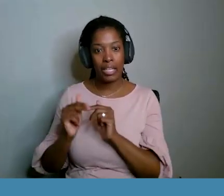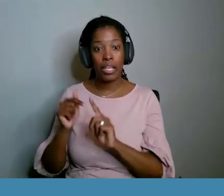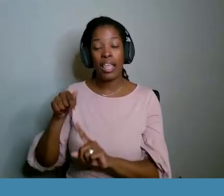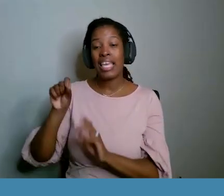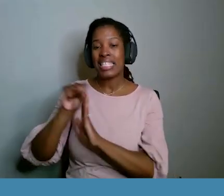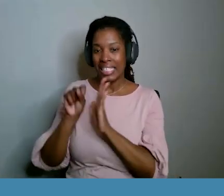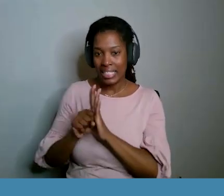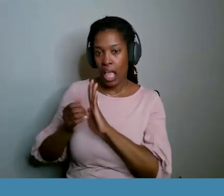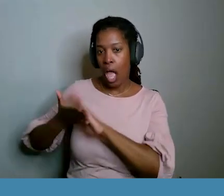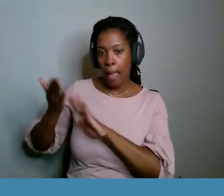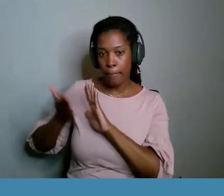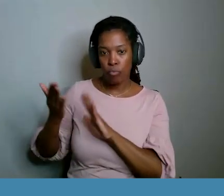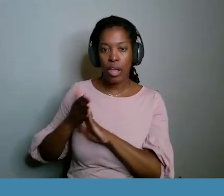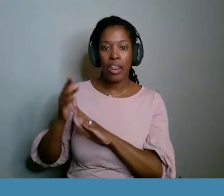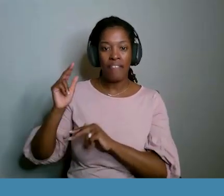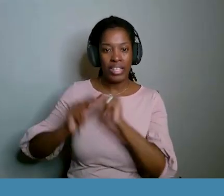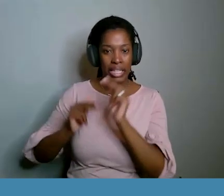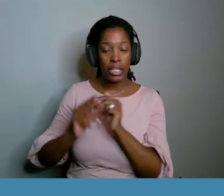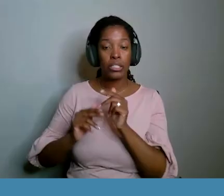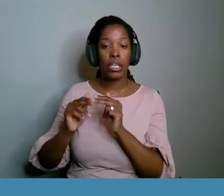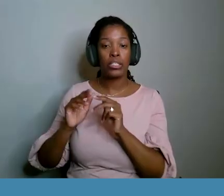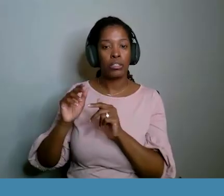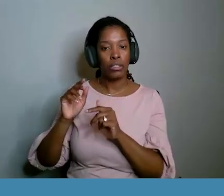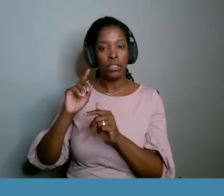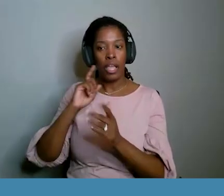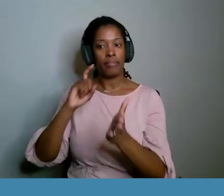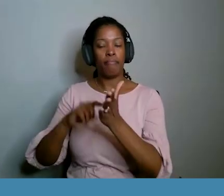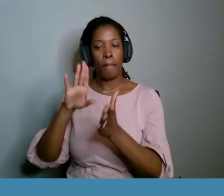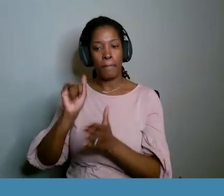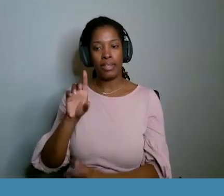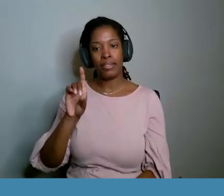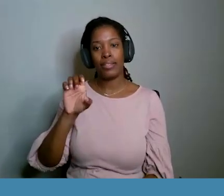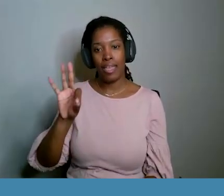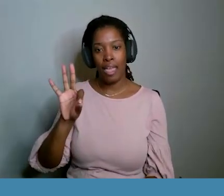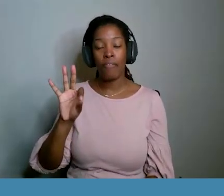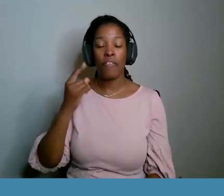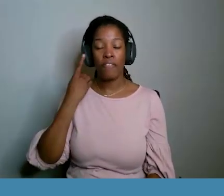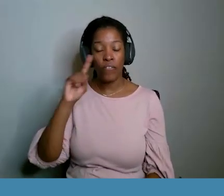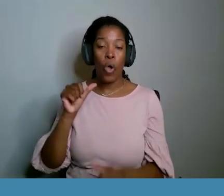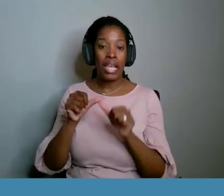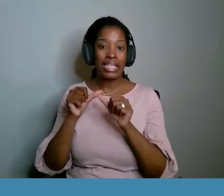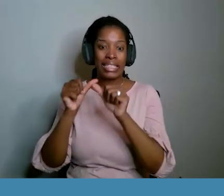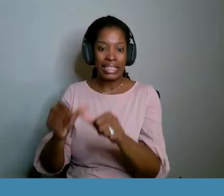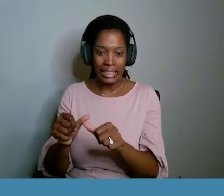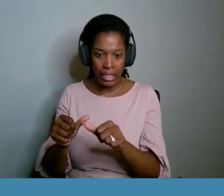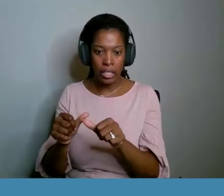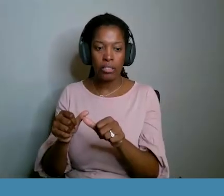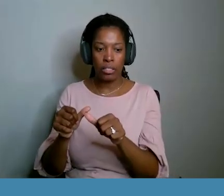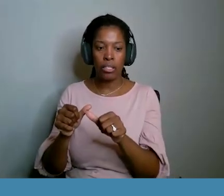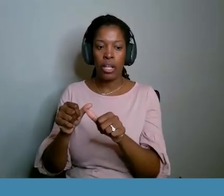by DCF to provide extended treatment and hospitalization for individuals with serious mental illness.